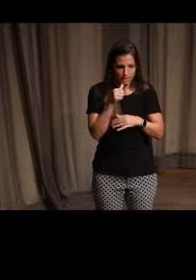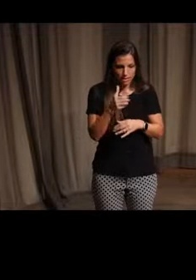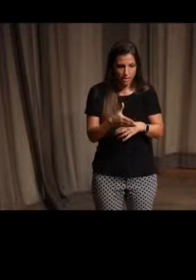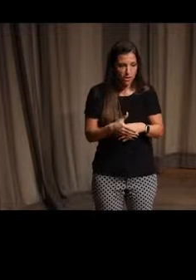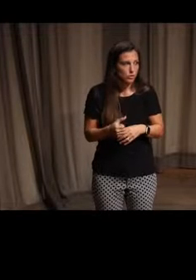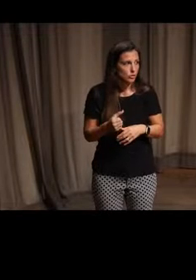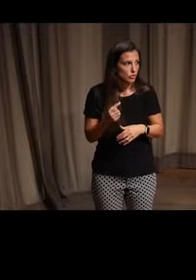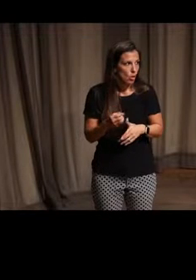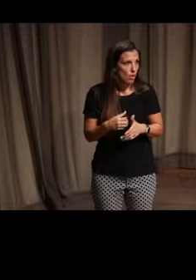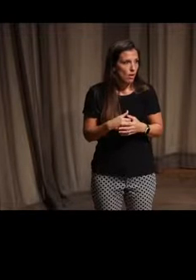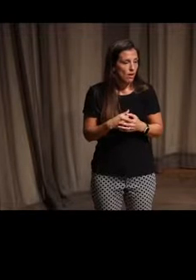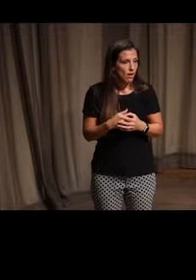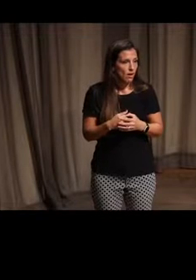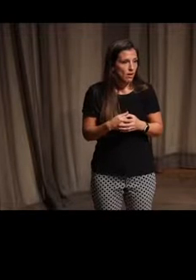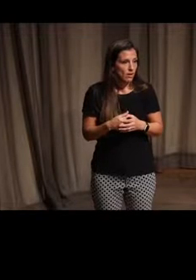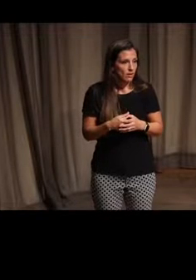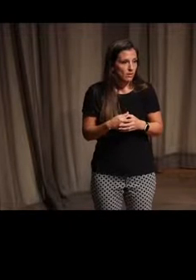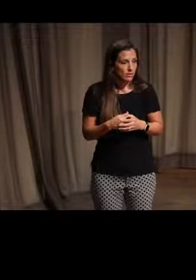there. So